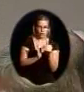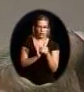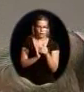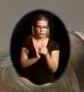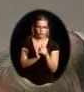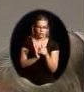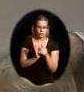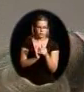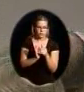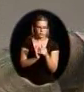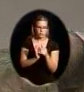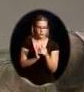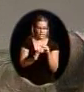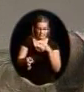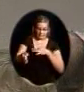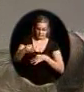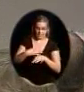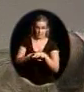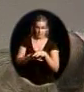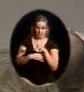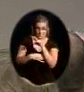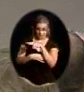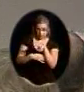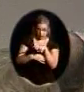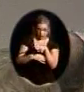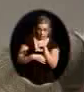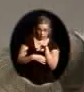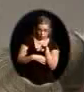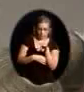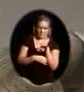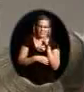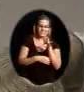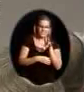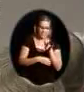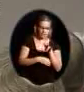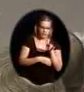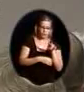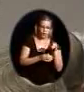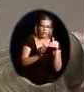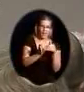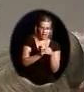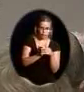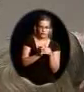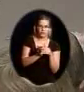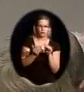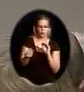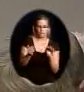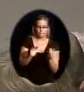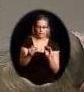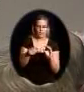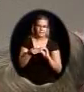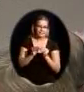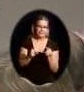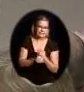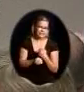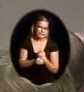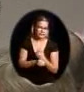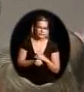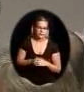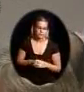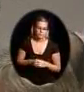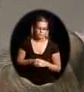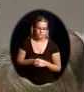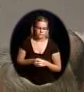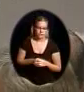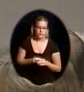71,000. Instead of the 7,700, we're looking at 71,000 that we can compare our statistics with. Just to